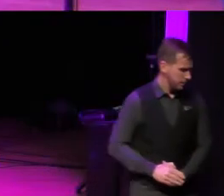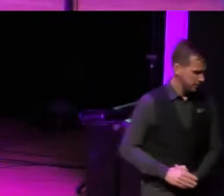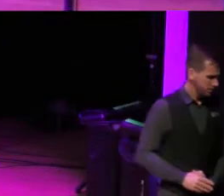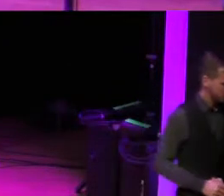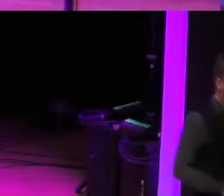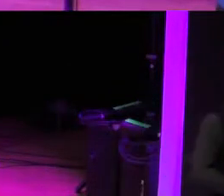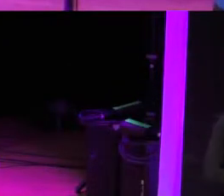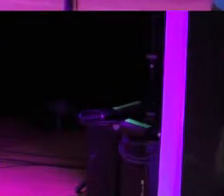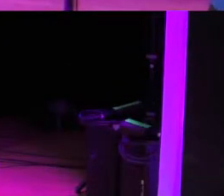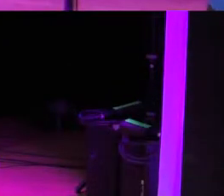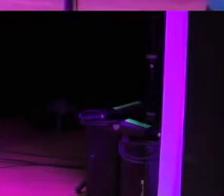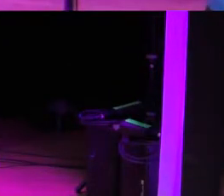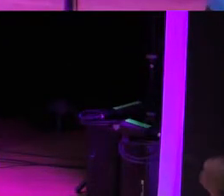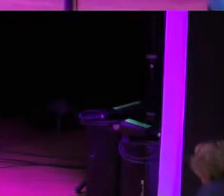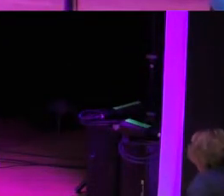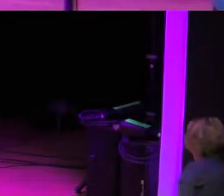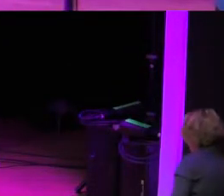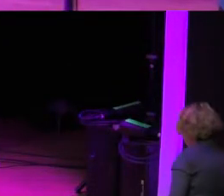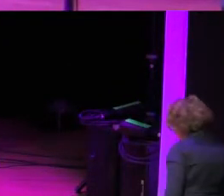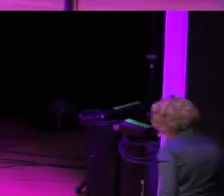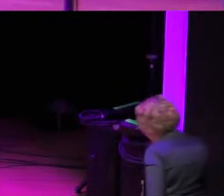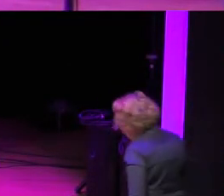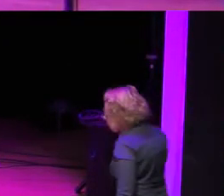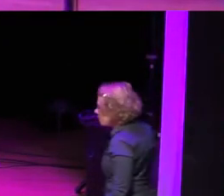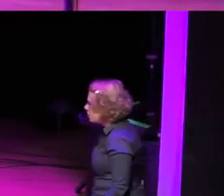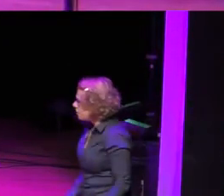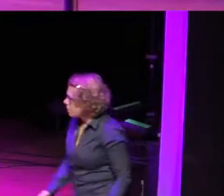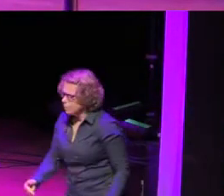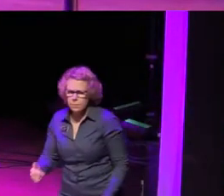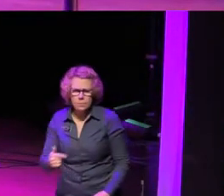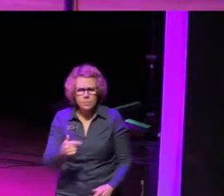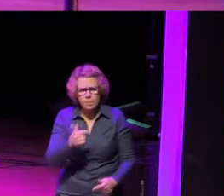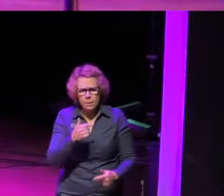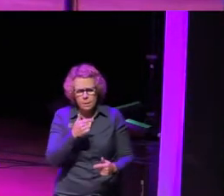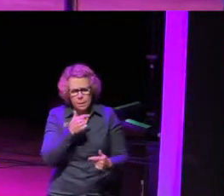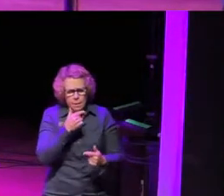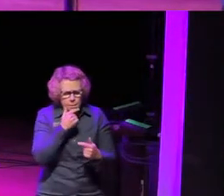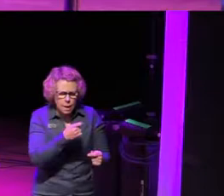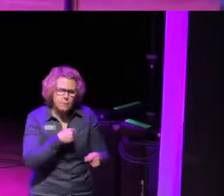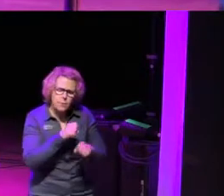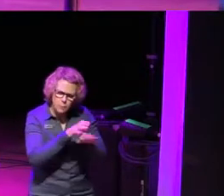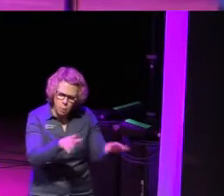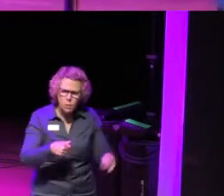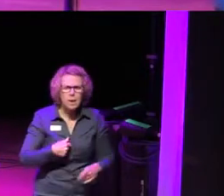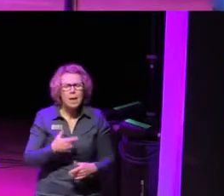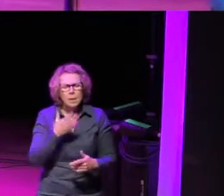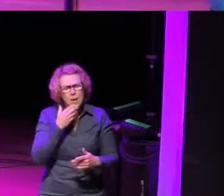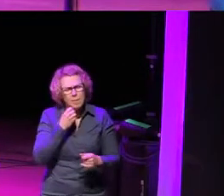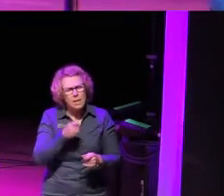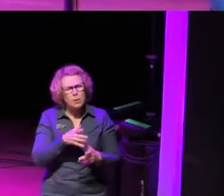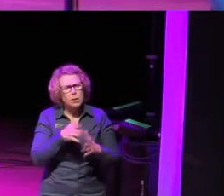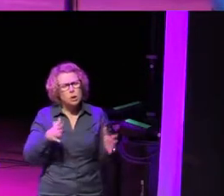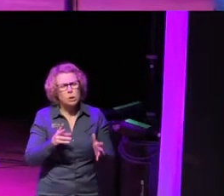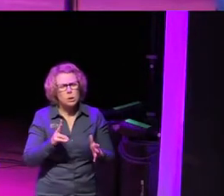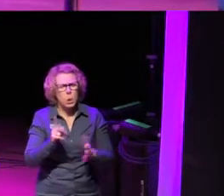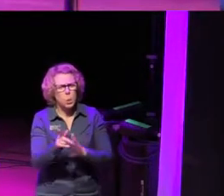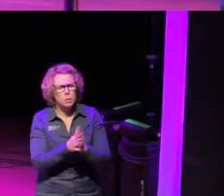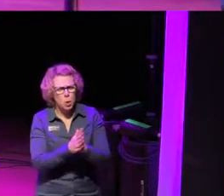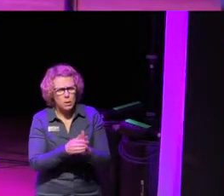Could I ask you, what was the biggest challenges for you working as a public protector? What did you find most challenging?